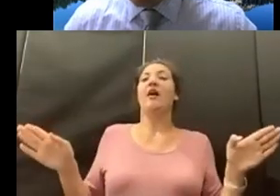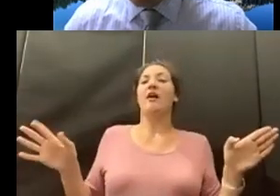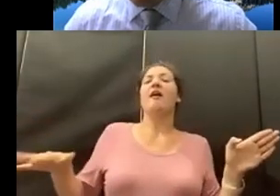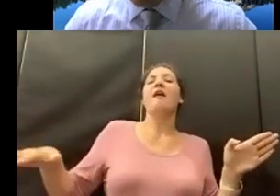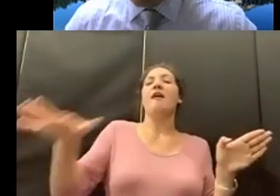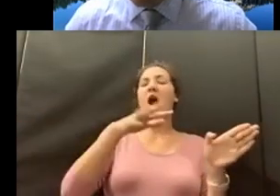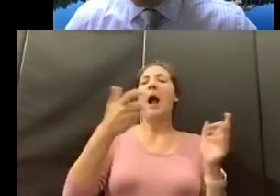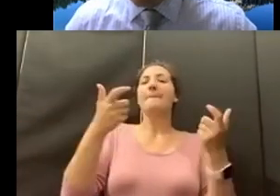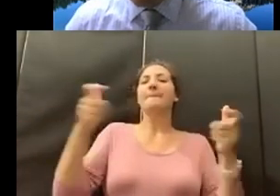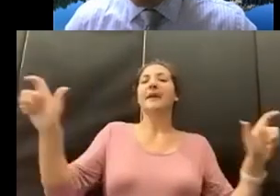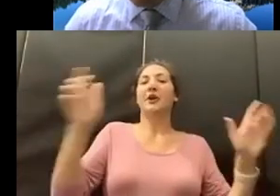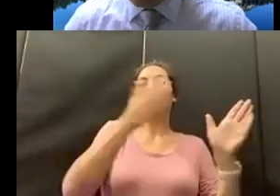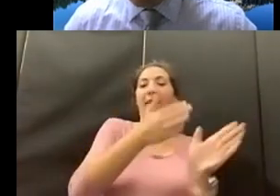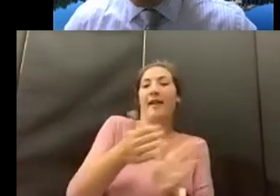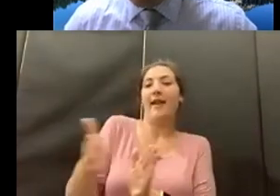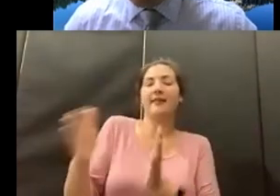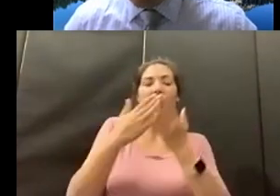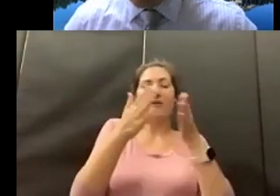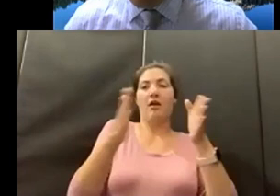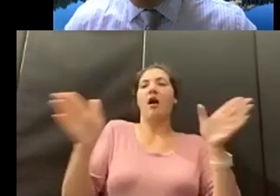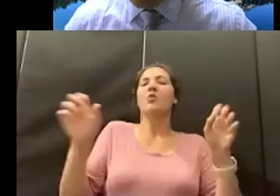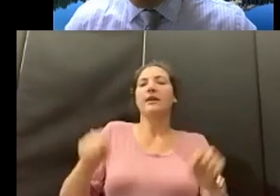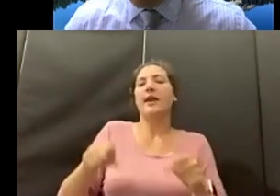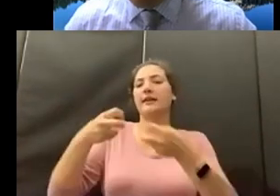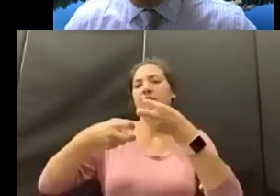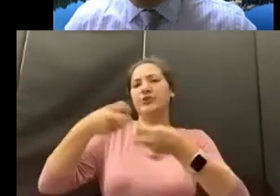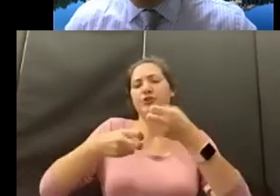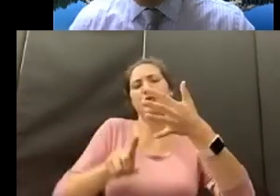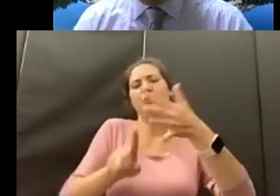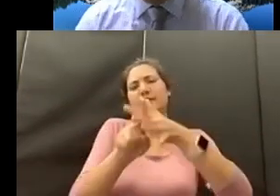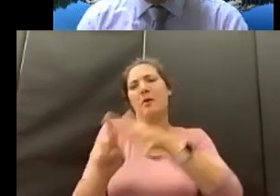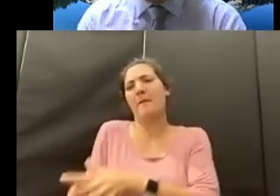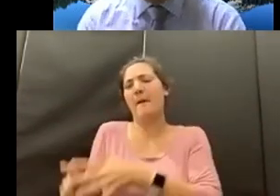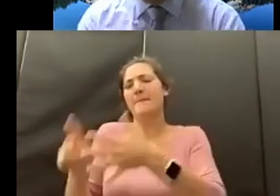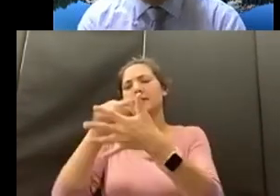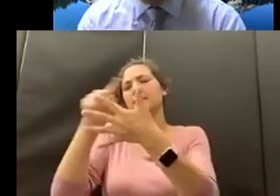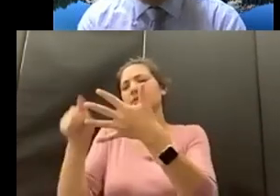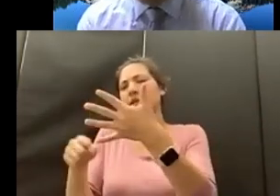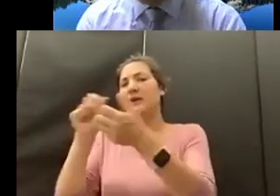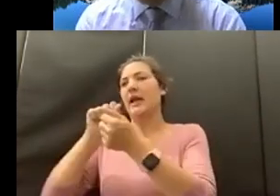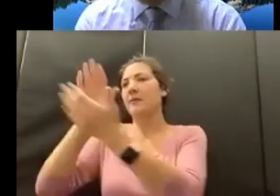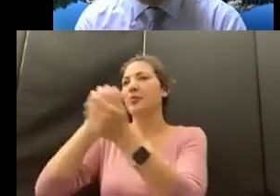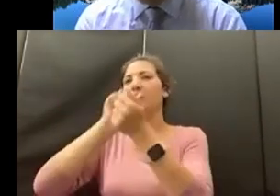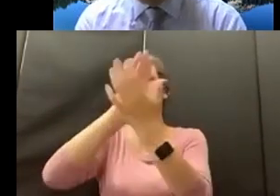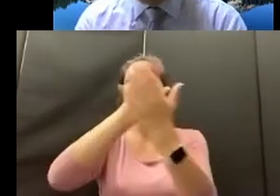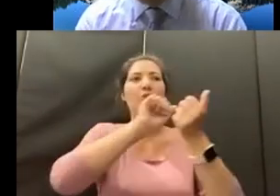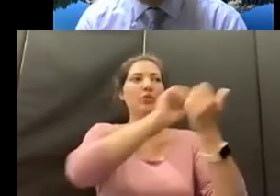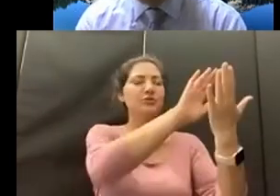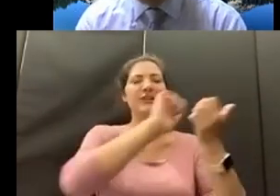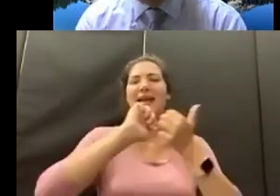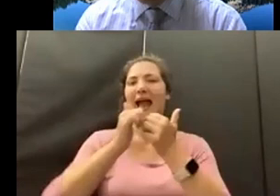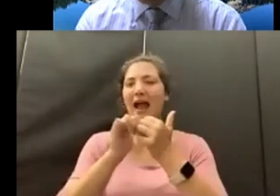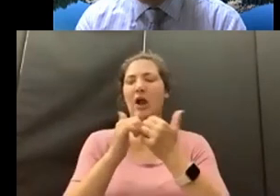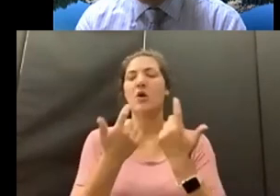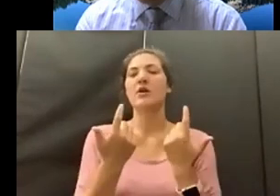able to address the issues. We're going to be able to have a better predictor of what issues are going to arise, and we're going to know how to budget for